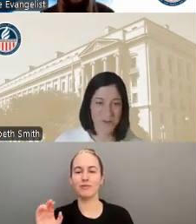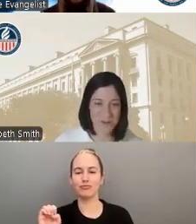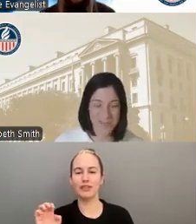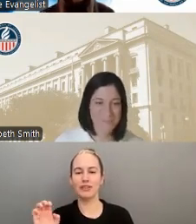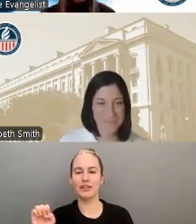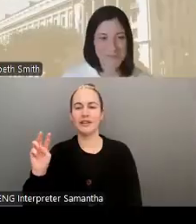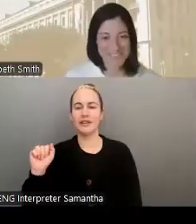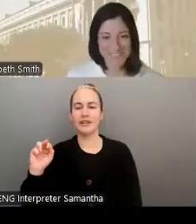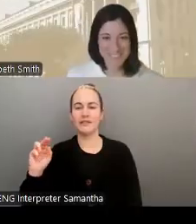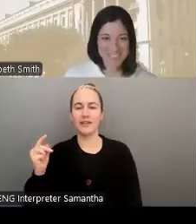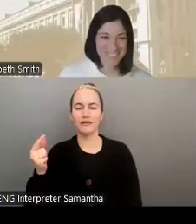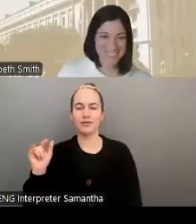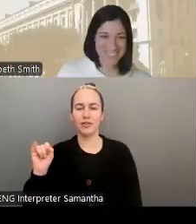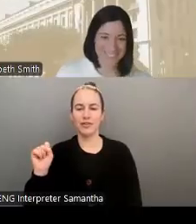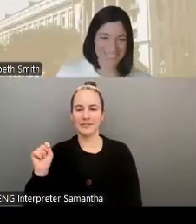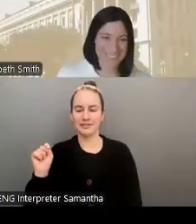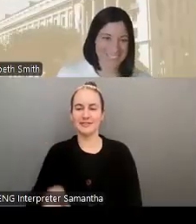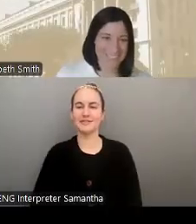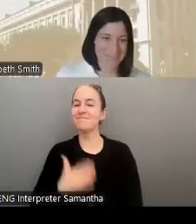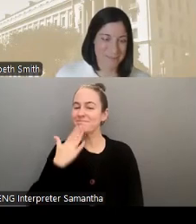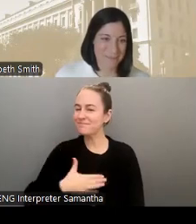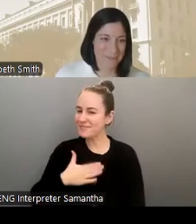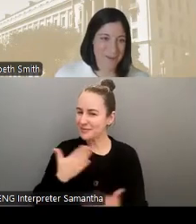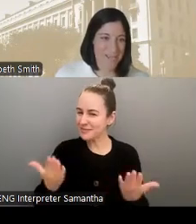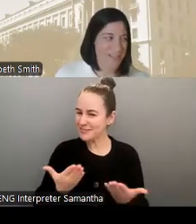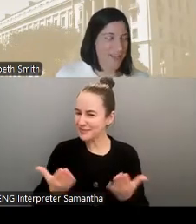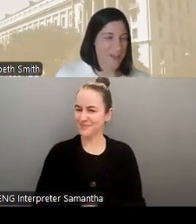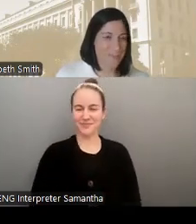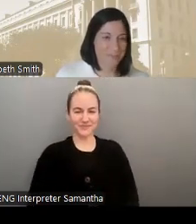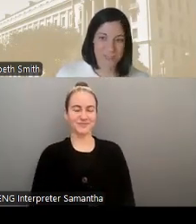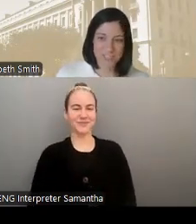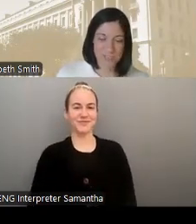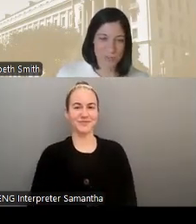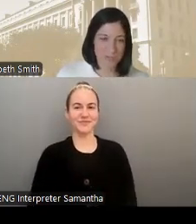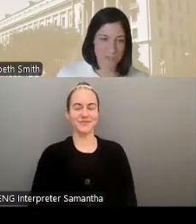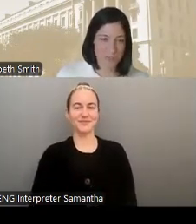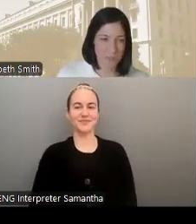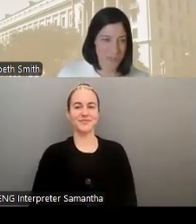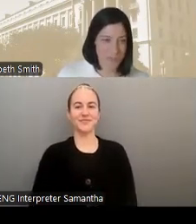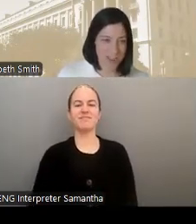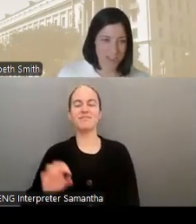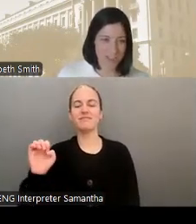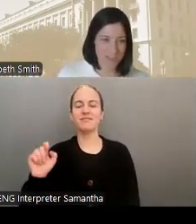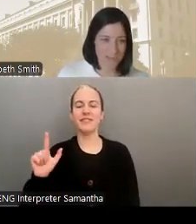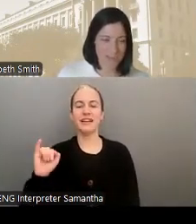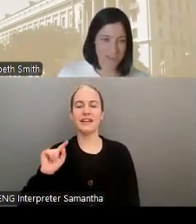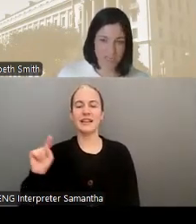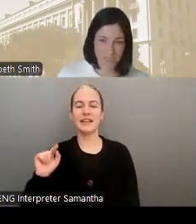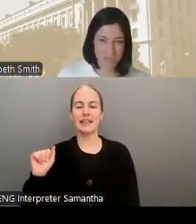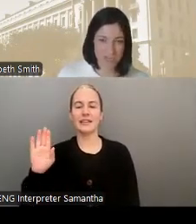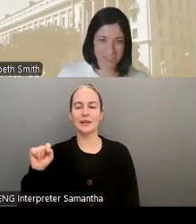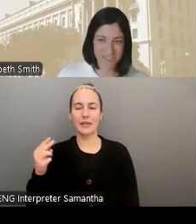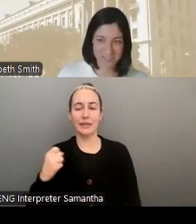You're welcome. Happy to be here. Thank you. All right. First, I just want to do a quick check. Can everyone see